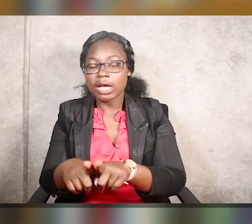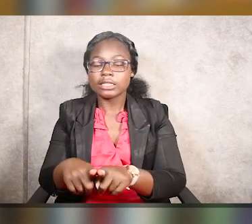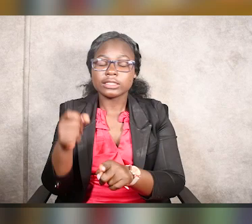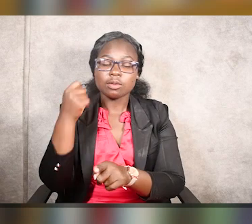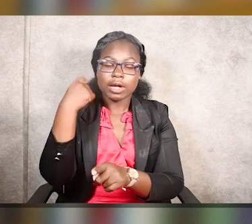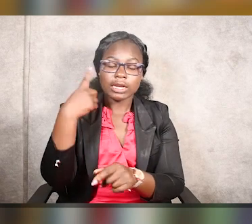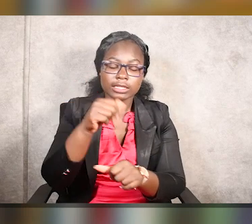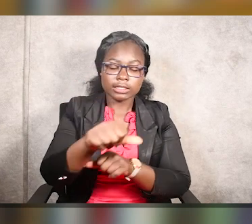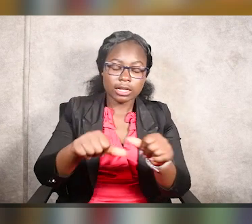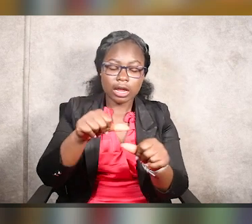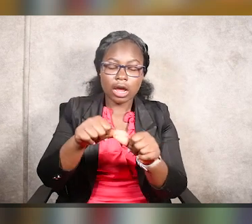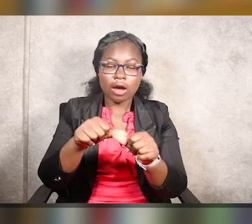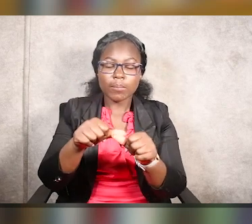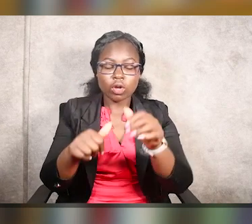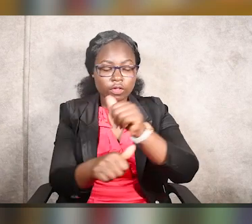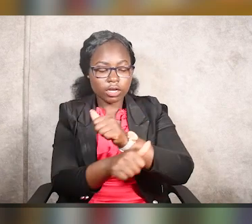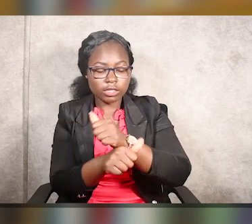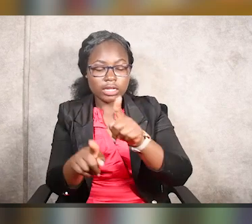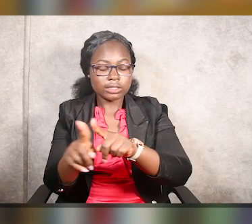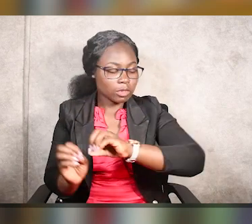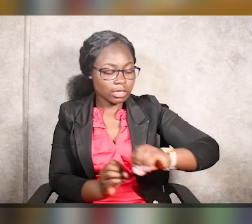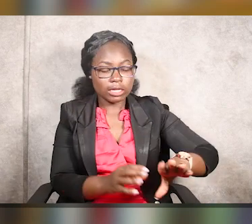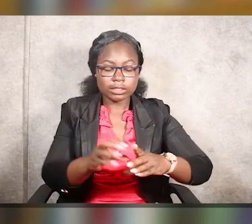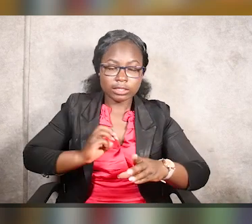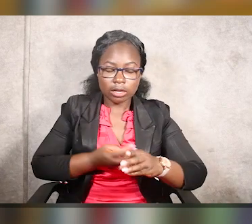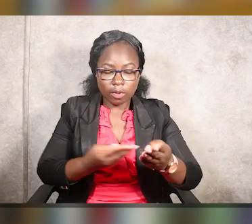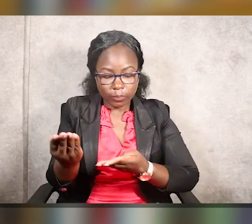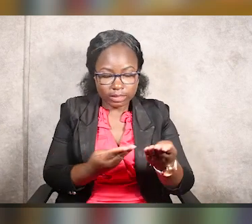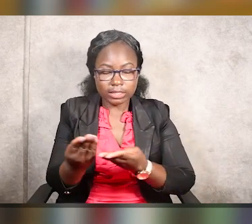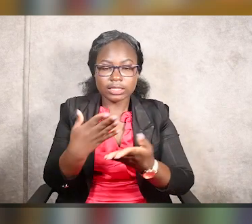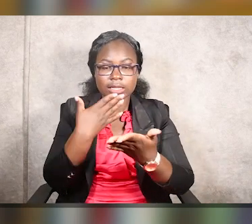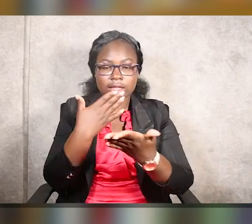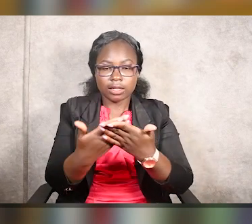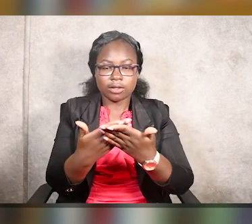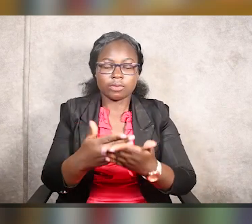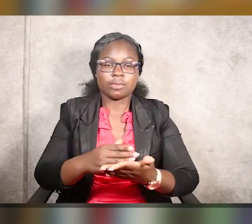about the risks and returns in our businesses. Thank you.